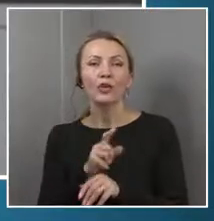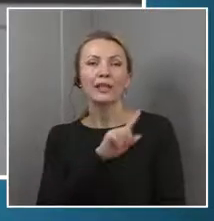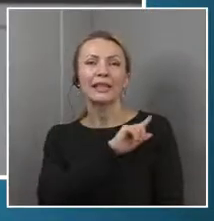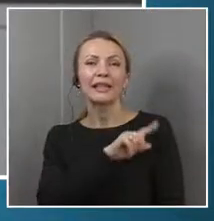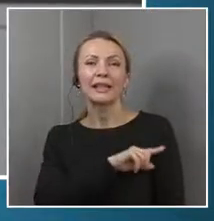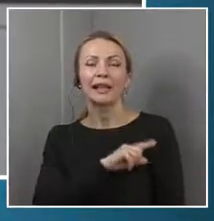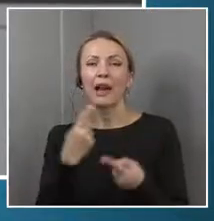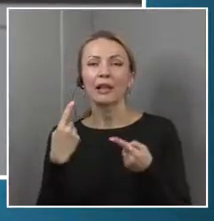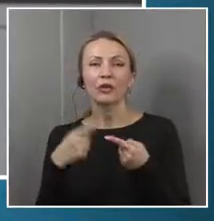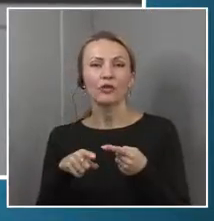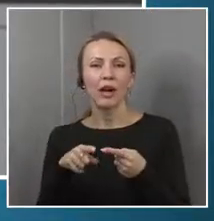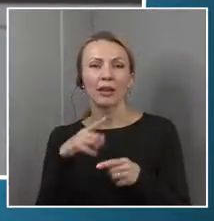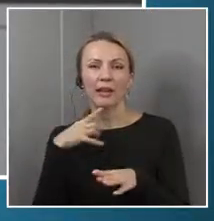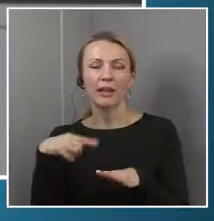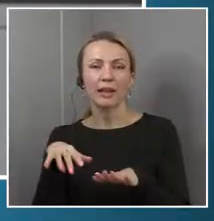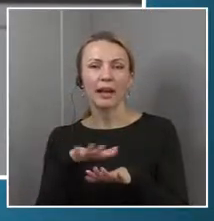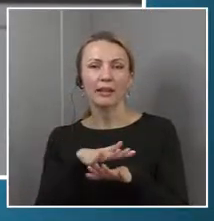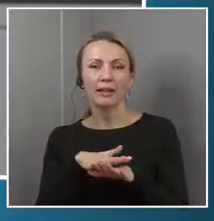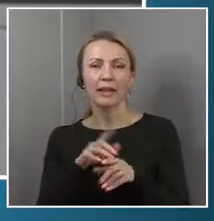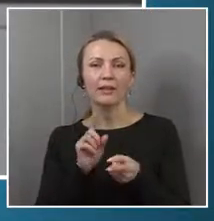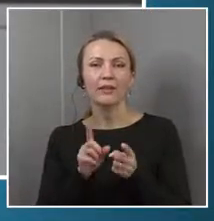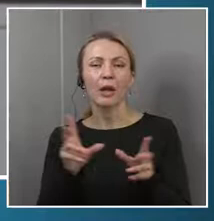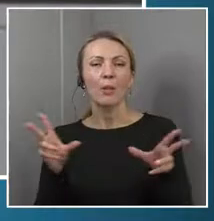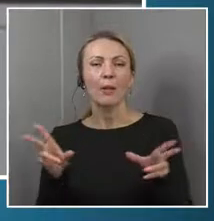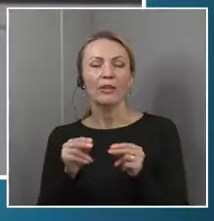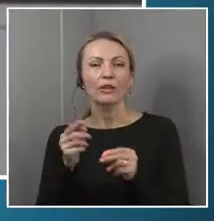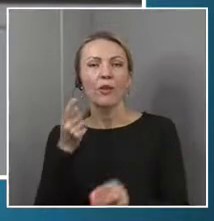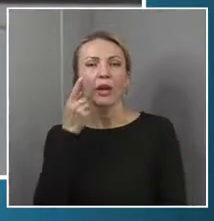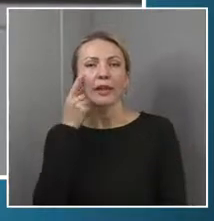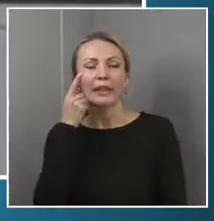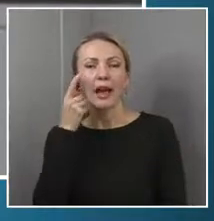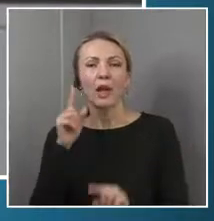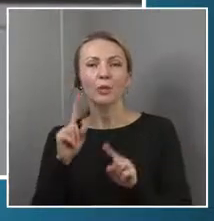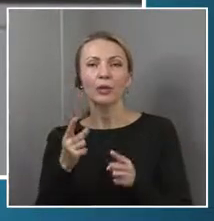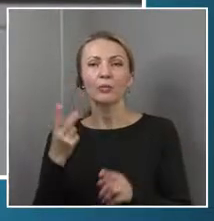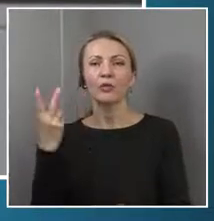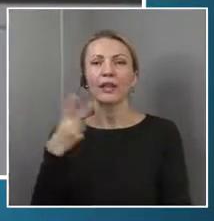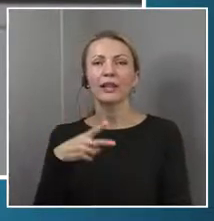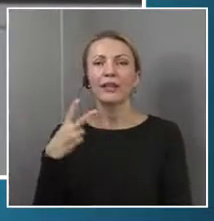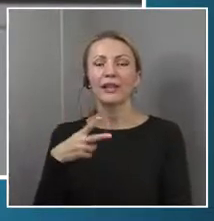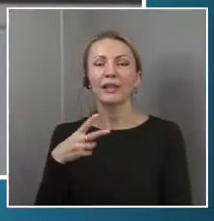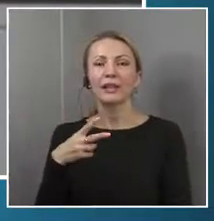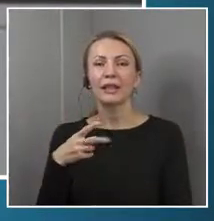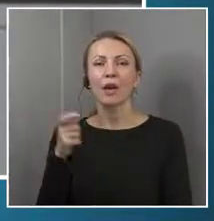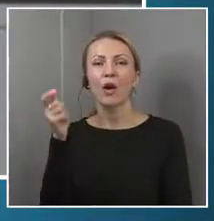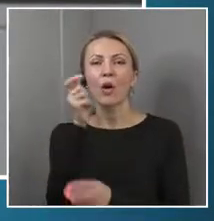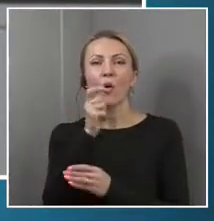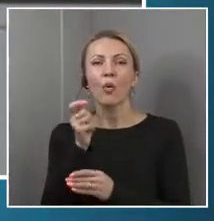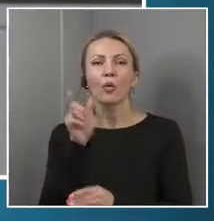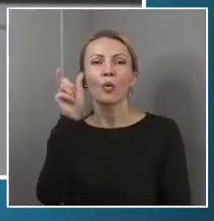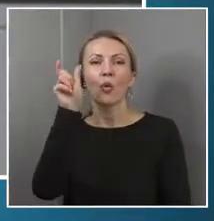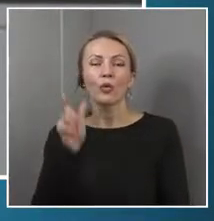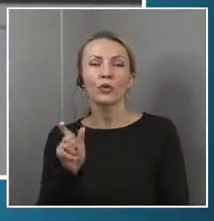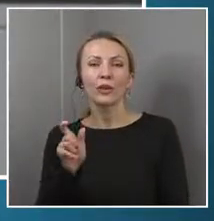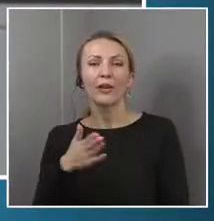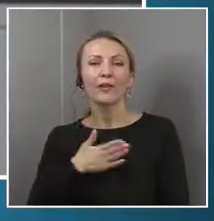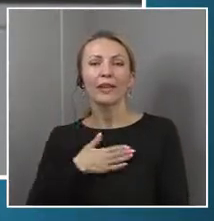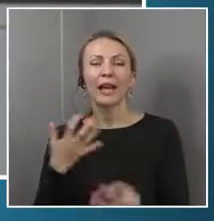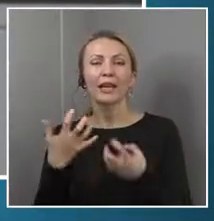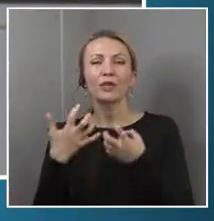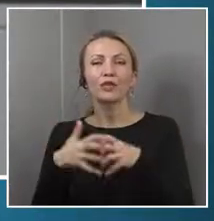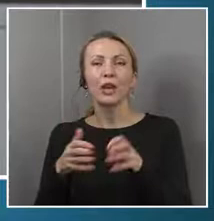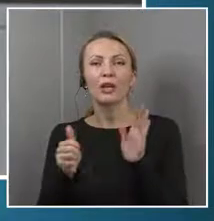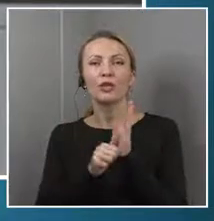markets. China and Russia are very different. And China is lucky because in top